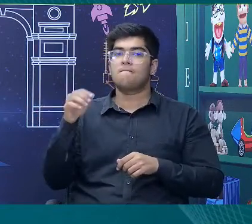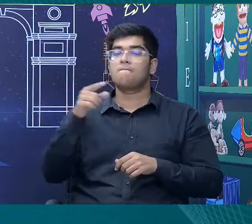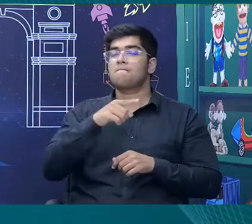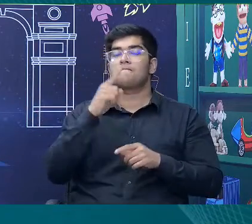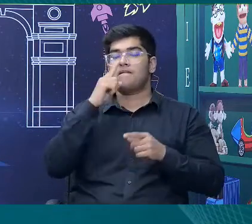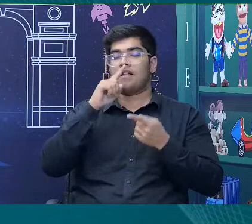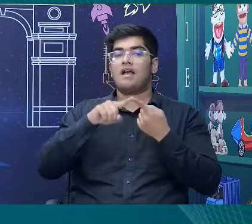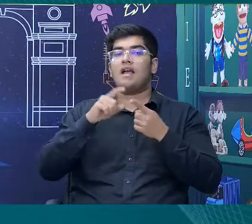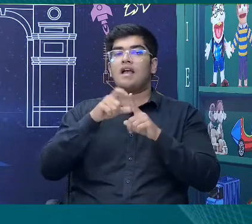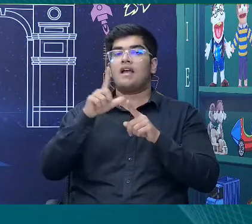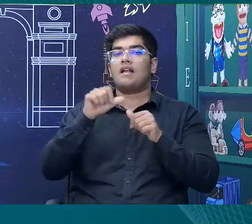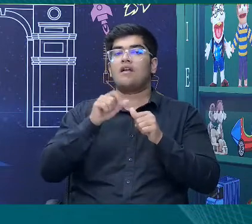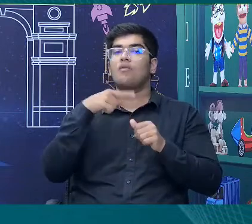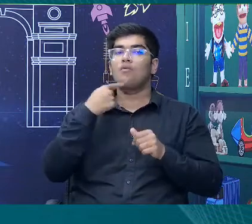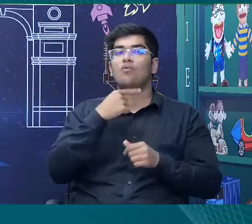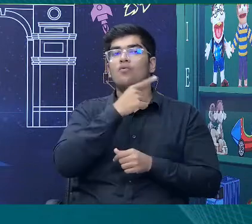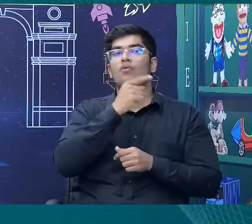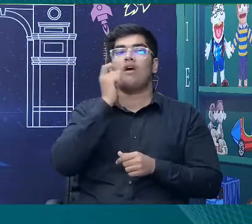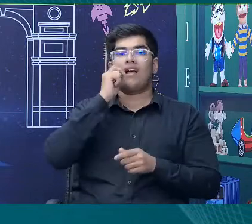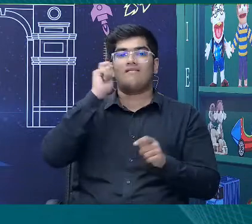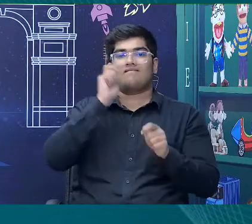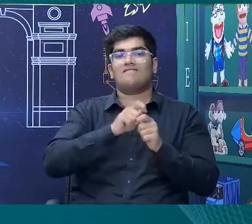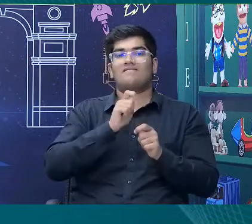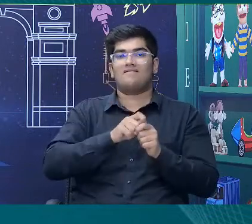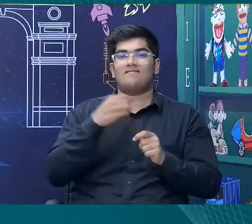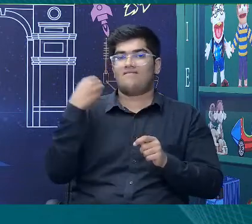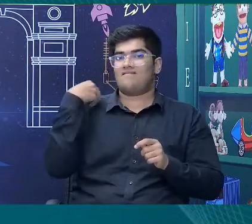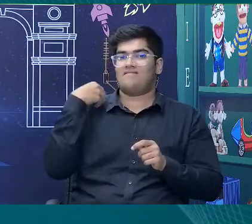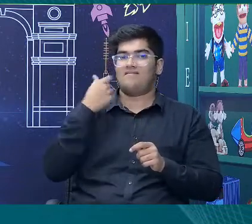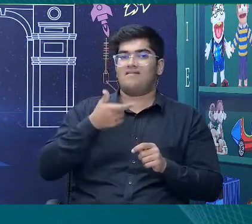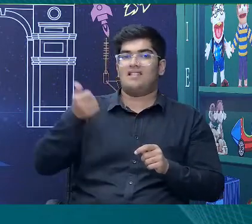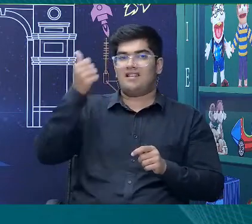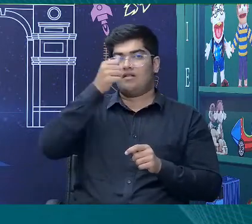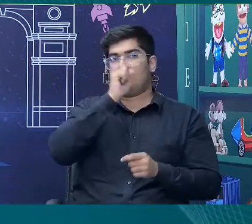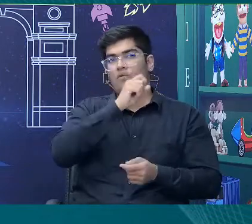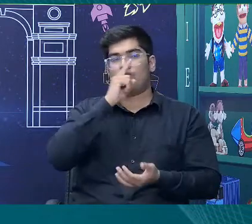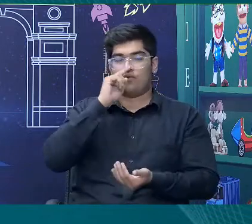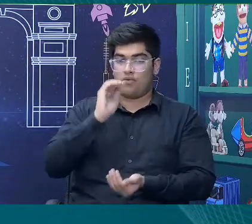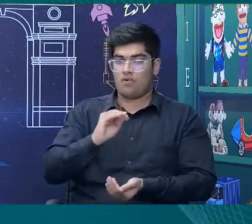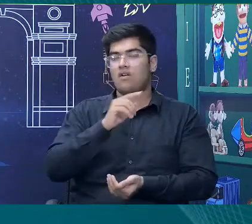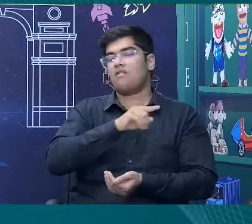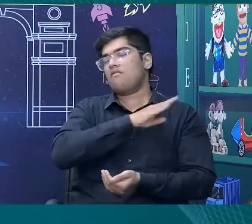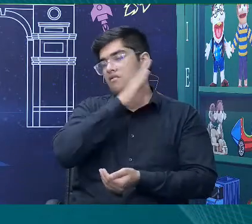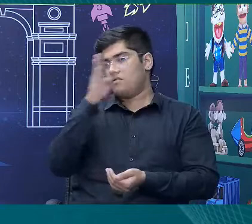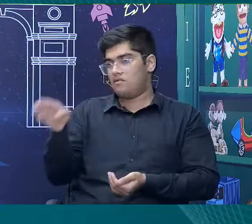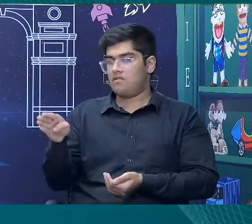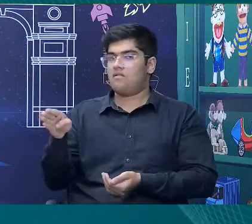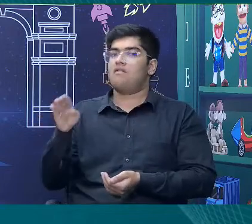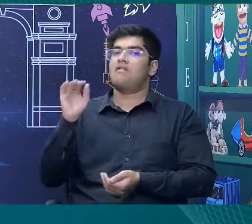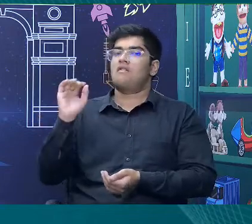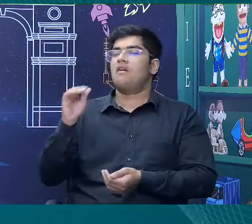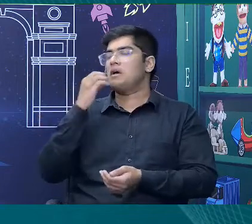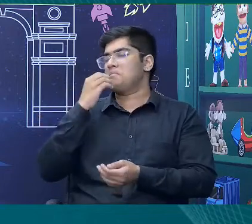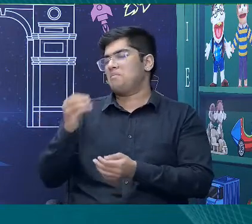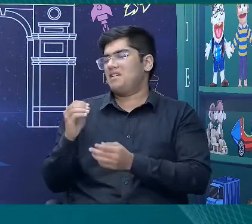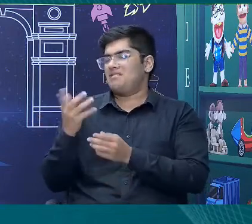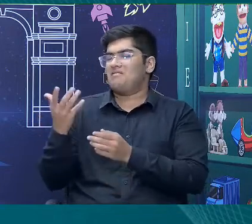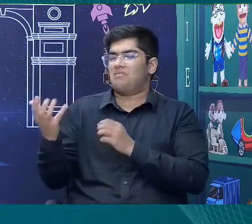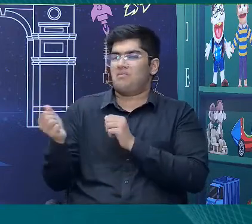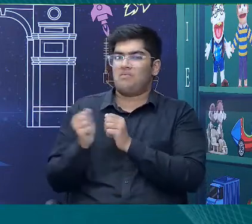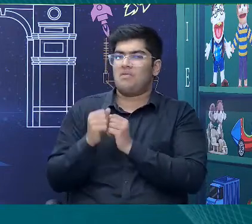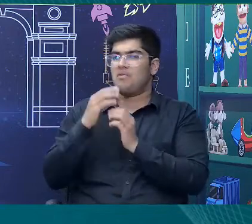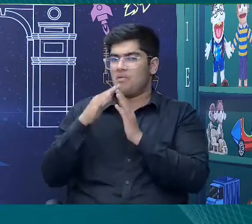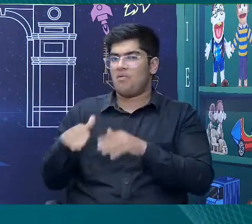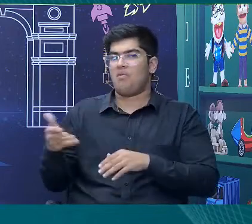is his daughter. Yeah. He sends Edla to bring this fellow home with them, with her. So Edla goes and